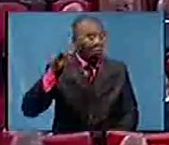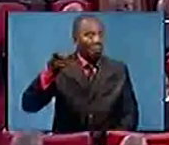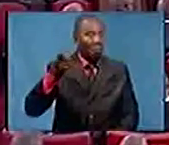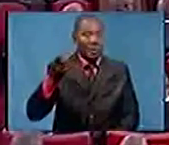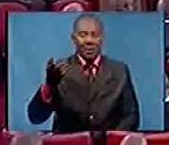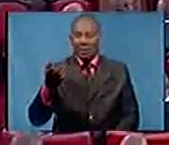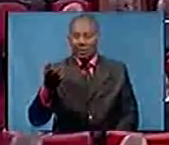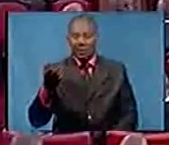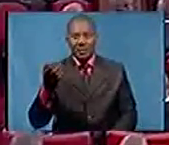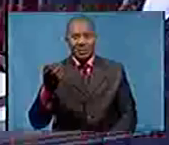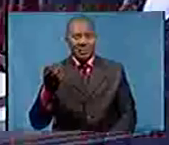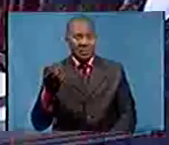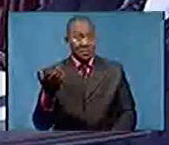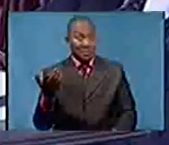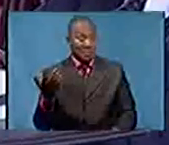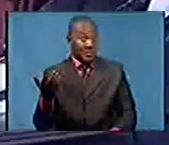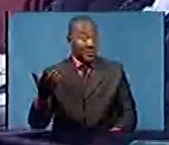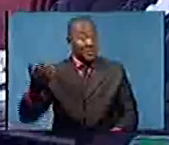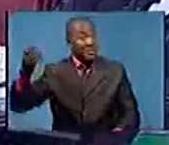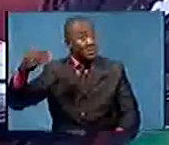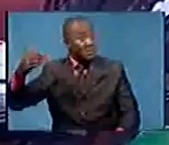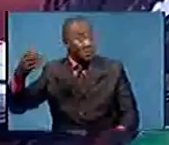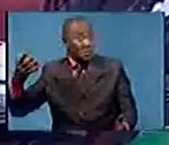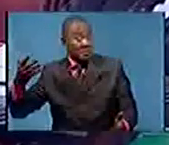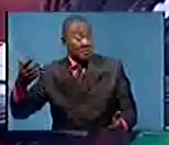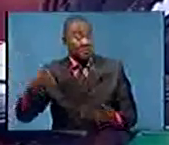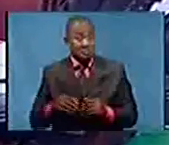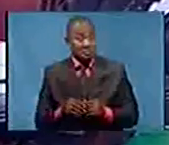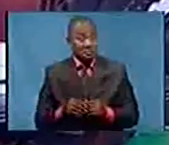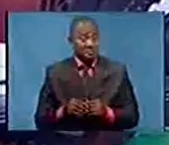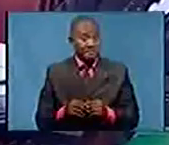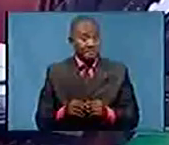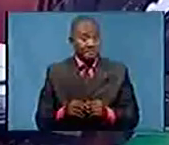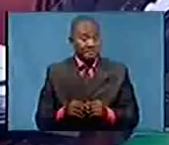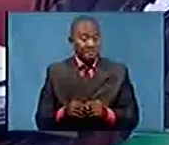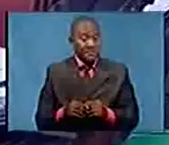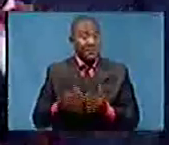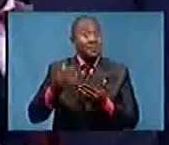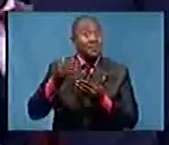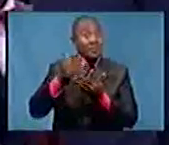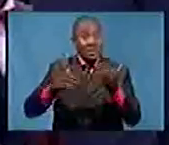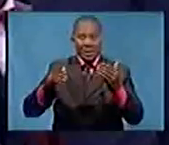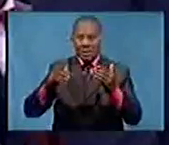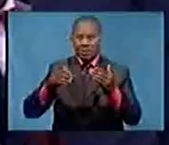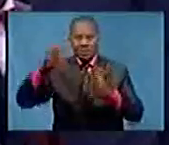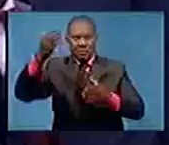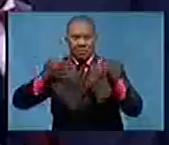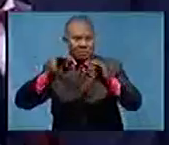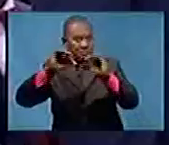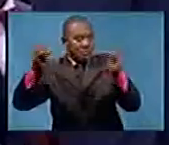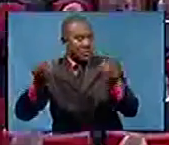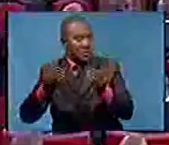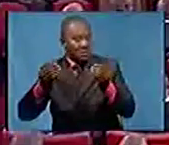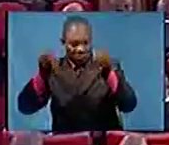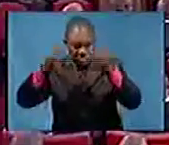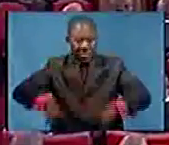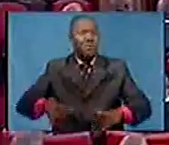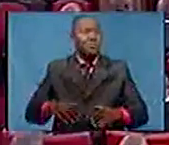see, has risen because certain arms of law enforcement have been let